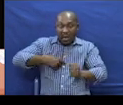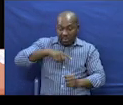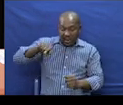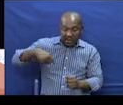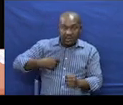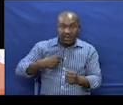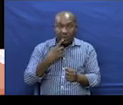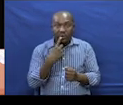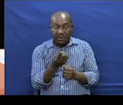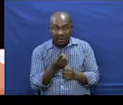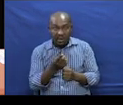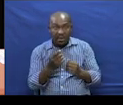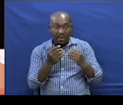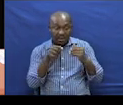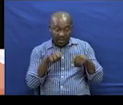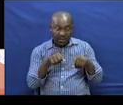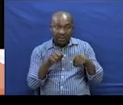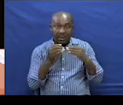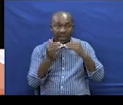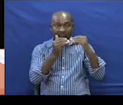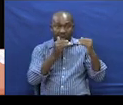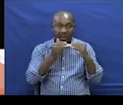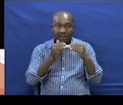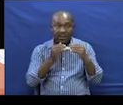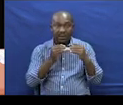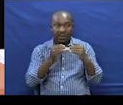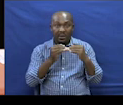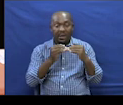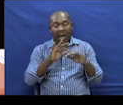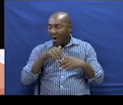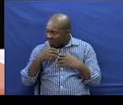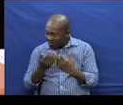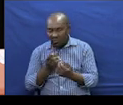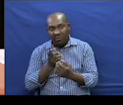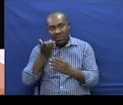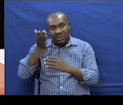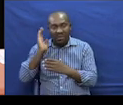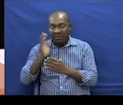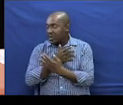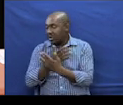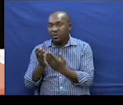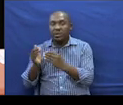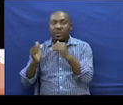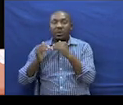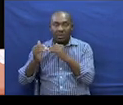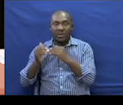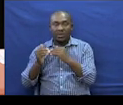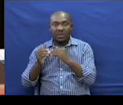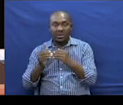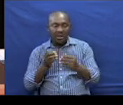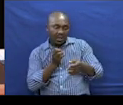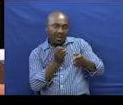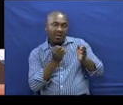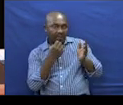certain country is democratic or is not democratic. So the principles of democracy or the indicators of democracy, these